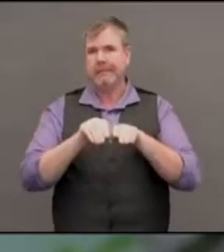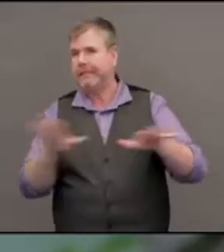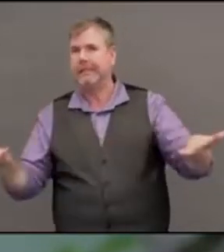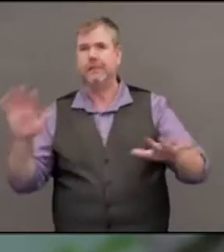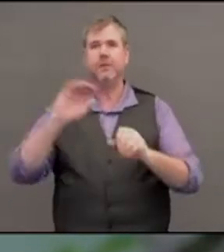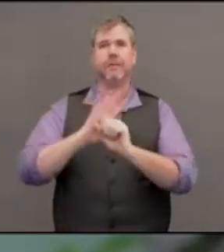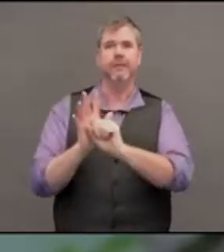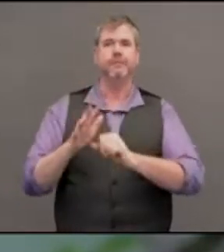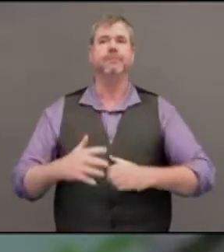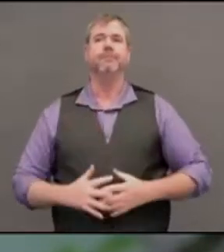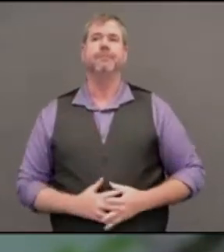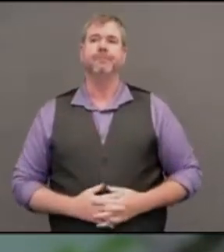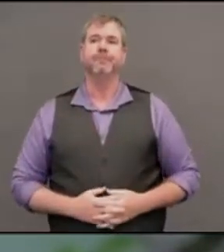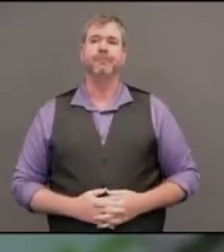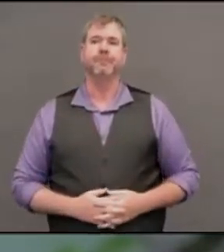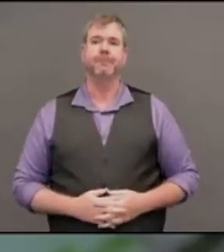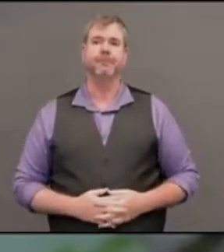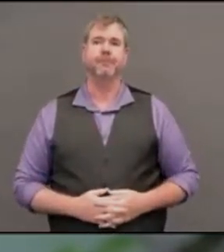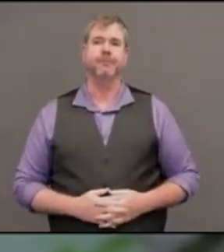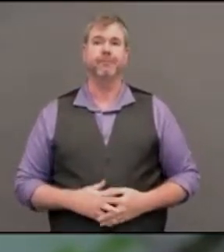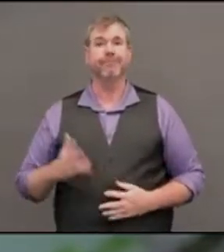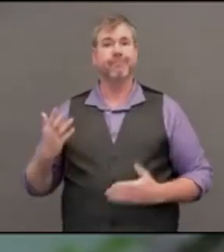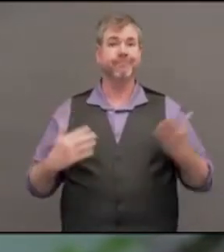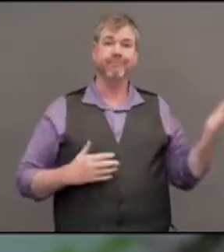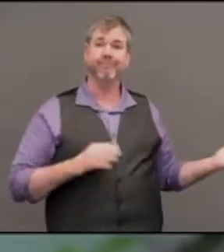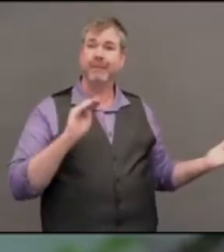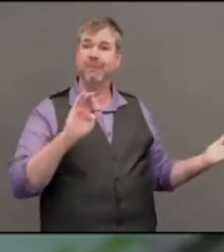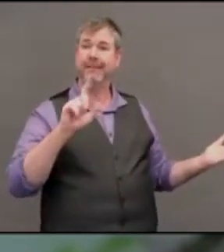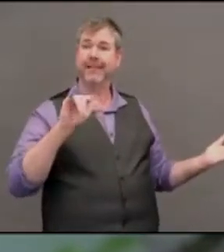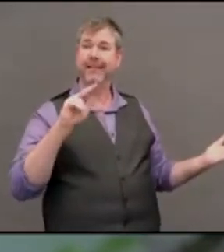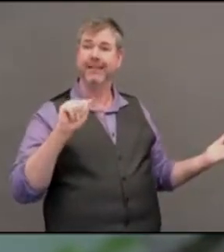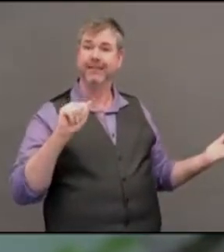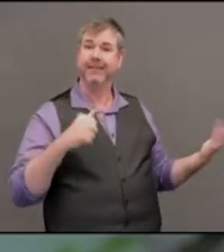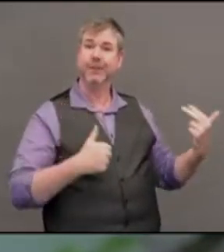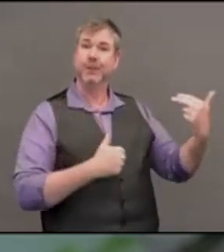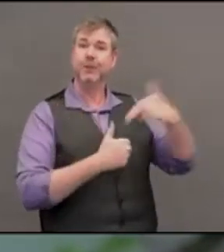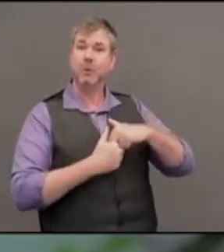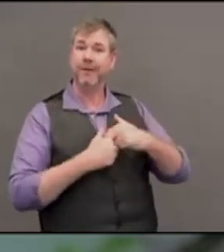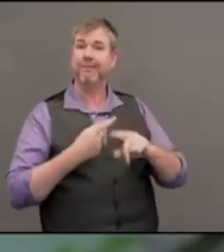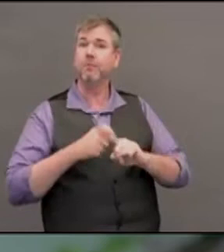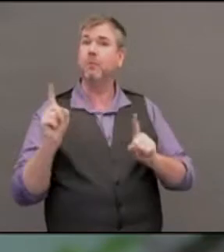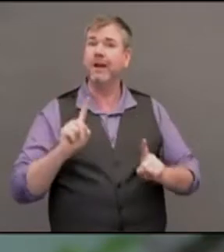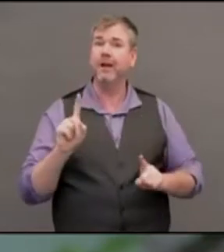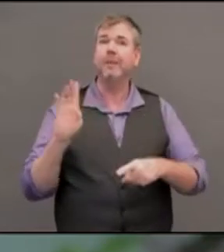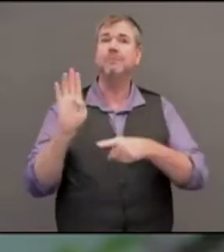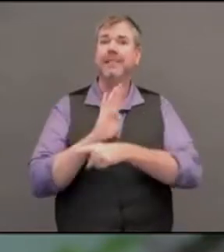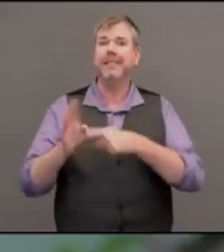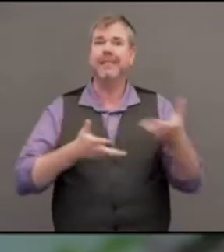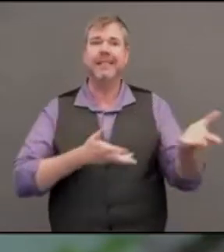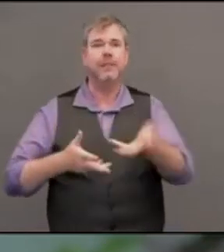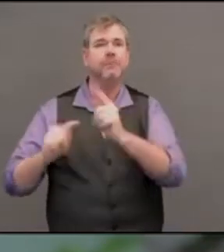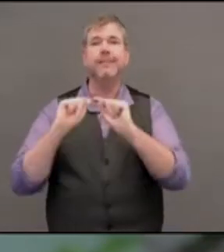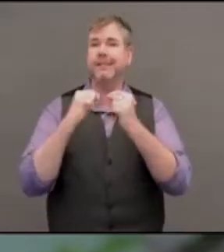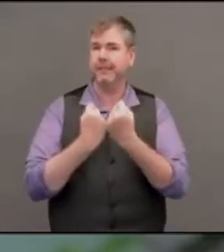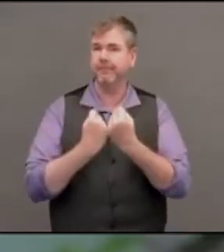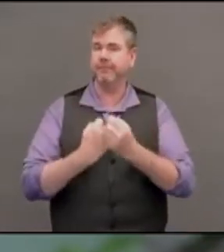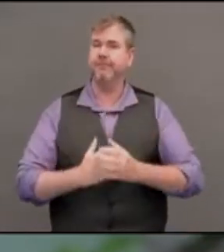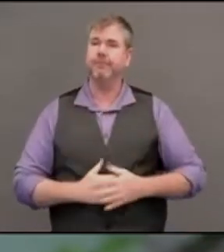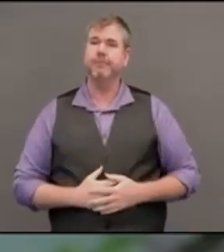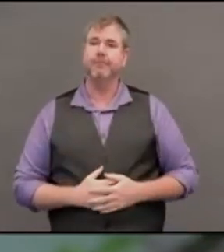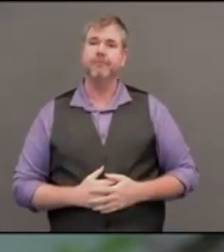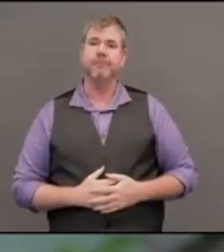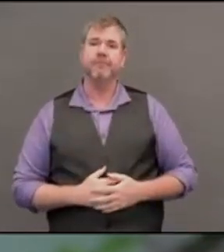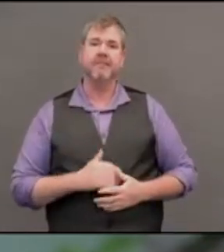Torres from the Business Engagement Team, and in just a few moments she will be sharing information on this new outreach